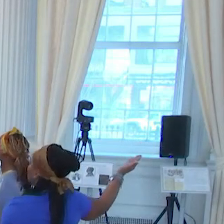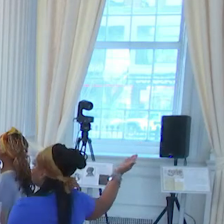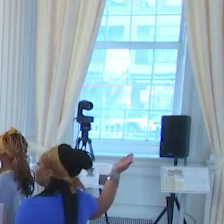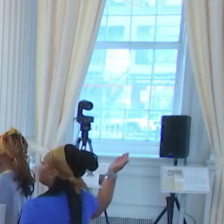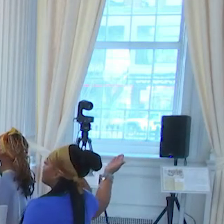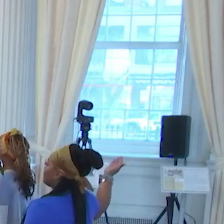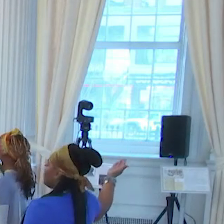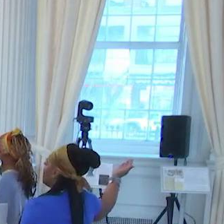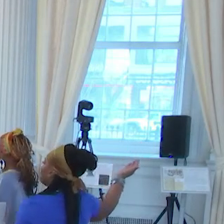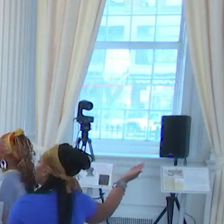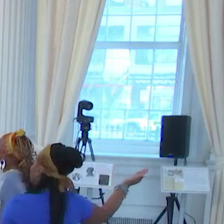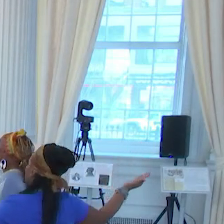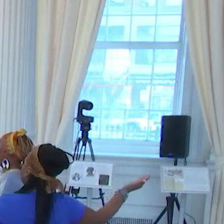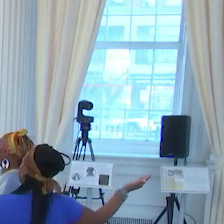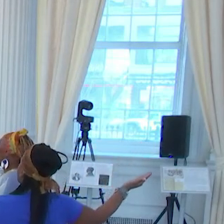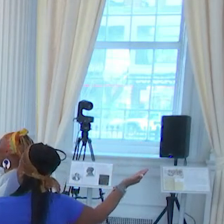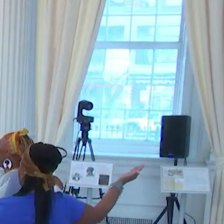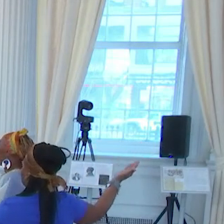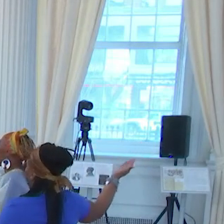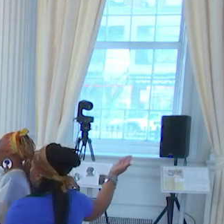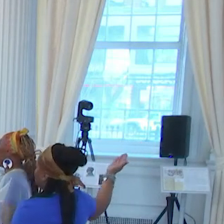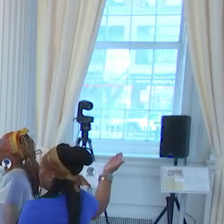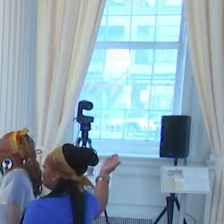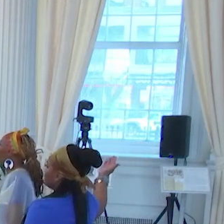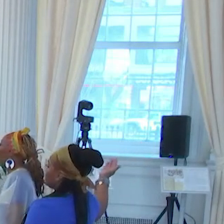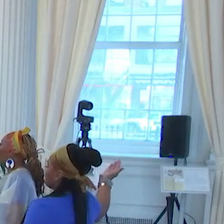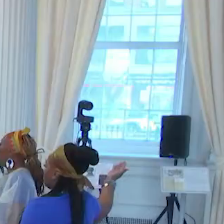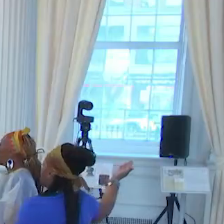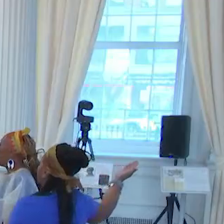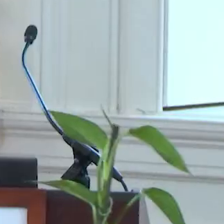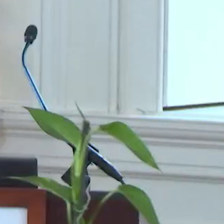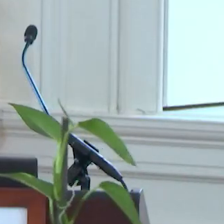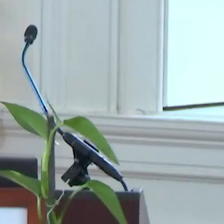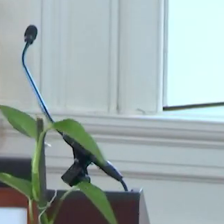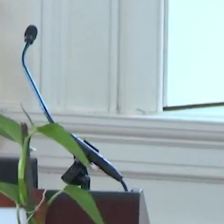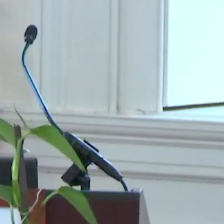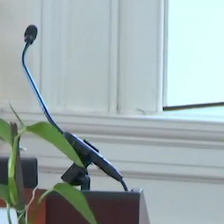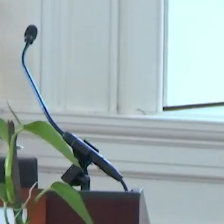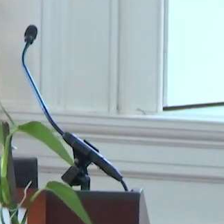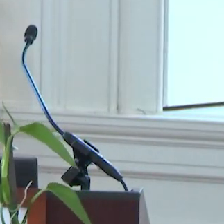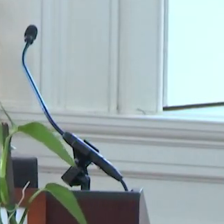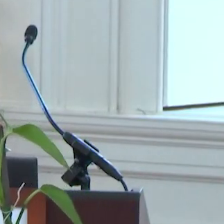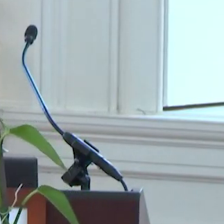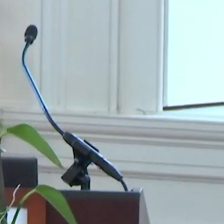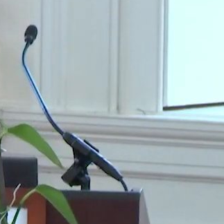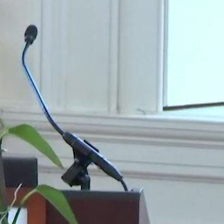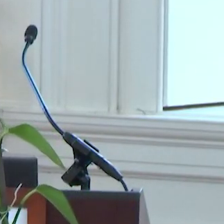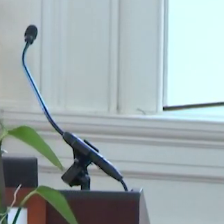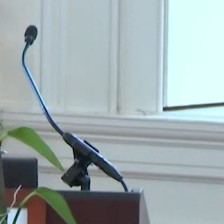they suffered, they died, and their names are not known. Let's say Ashe. Ashe.